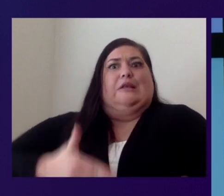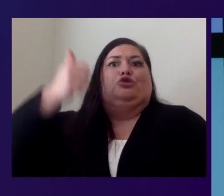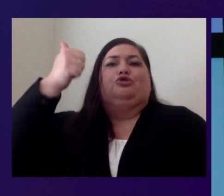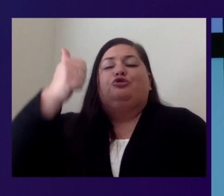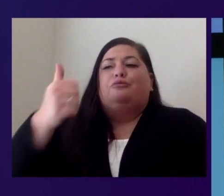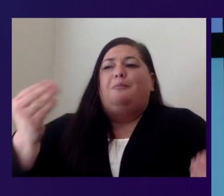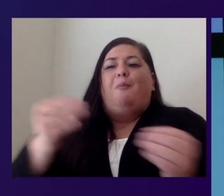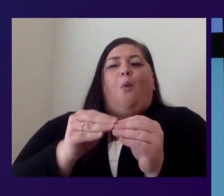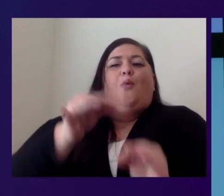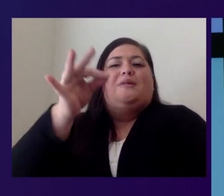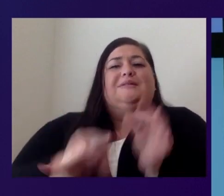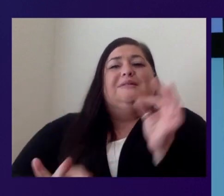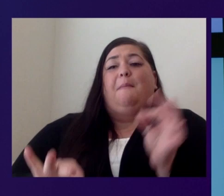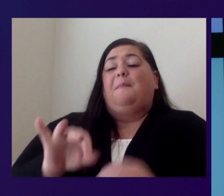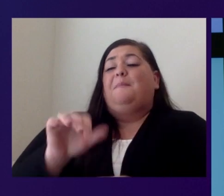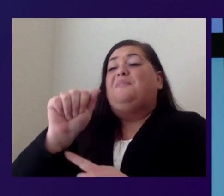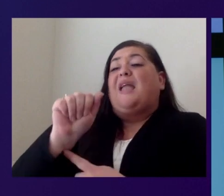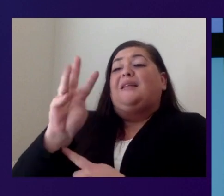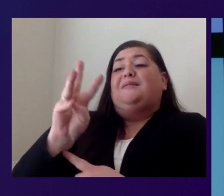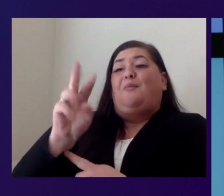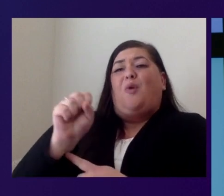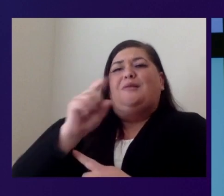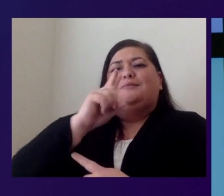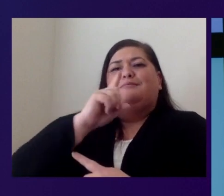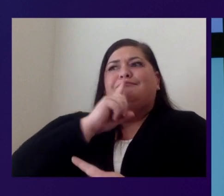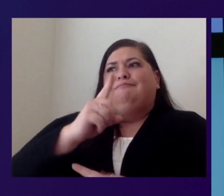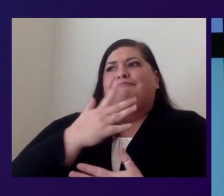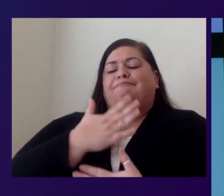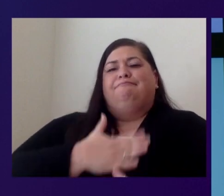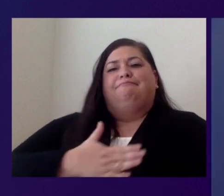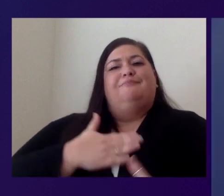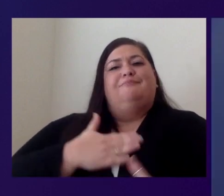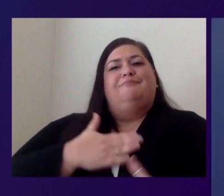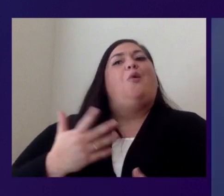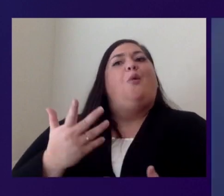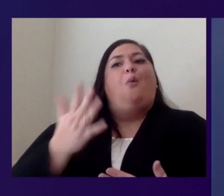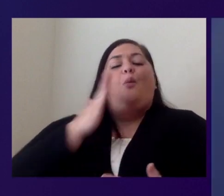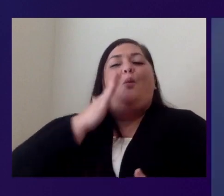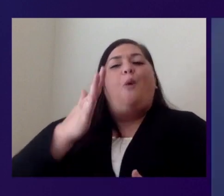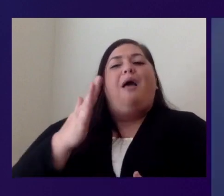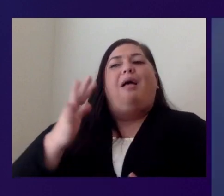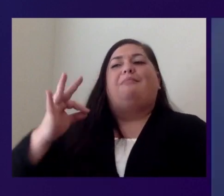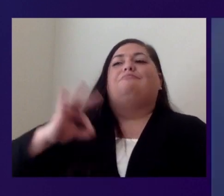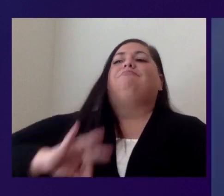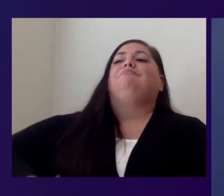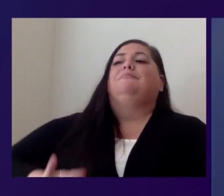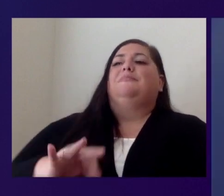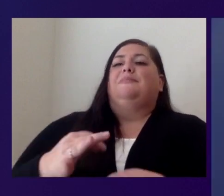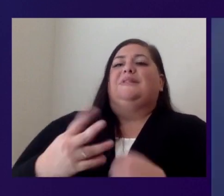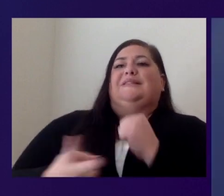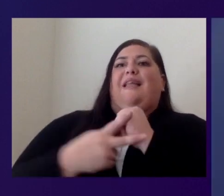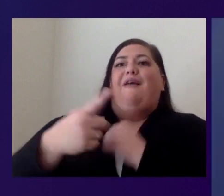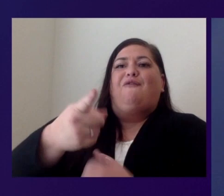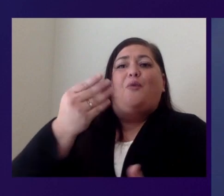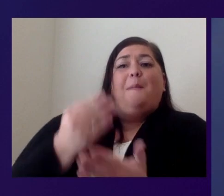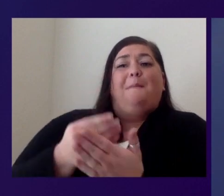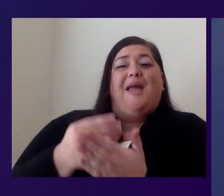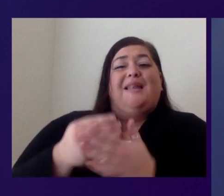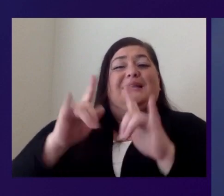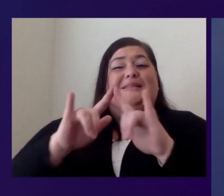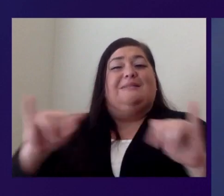appreciated from folks at AWS is that ultimately we're going to save you money while keeping you productive and secure.